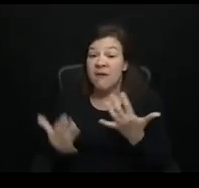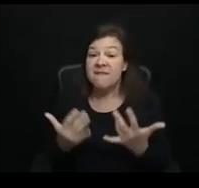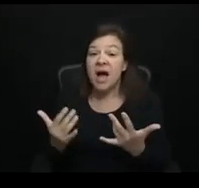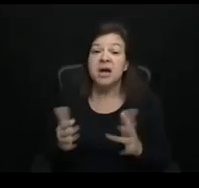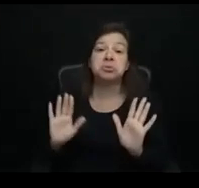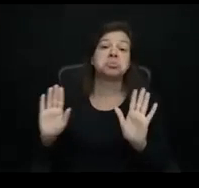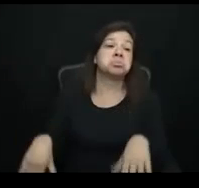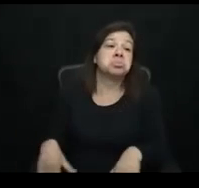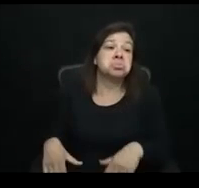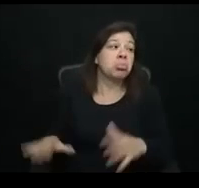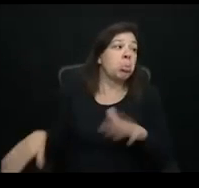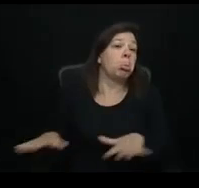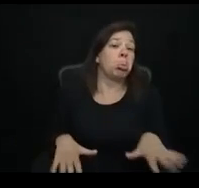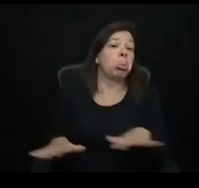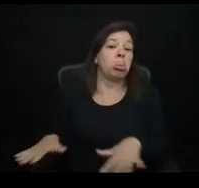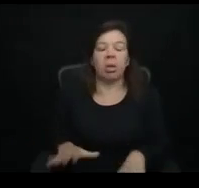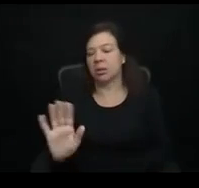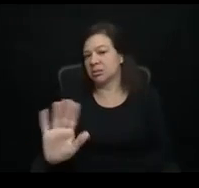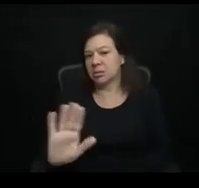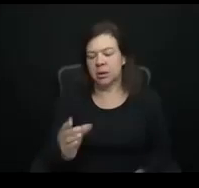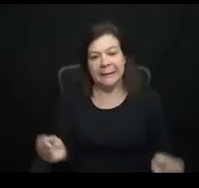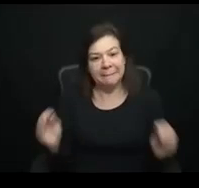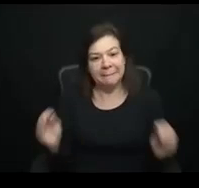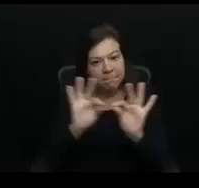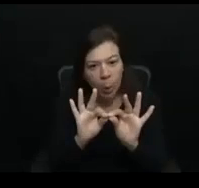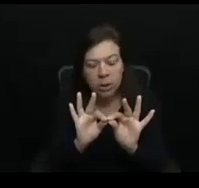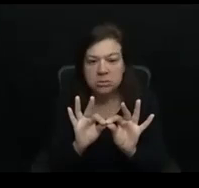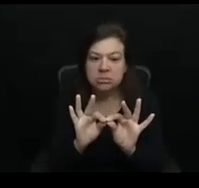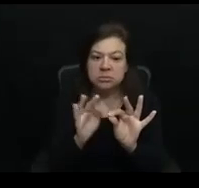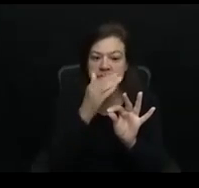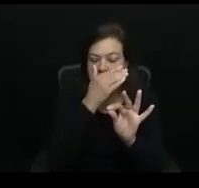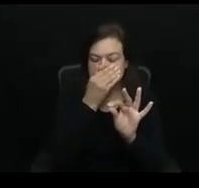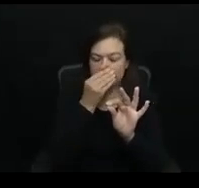seen this past week. It's important to sign up through